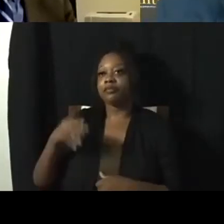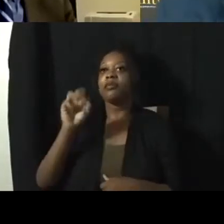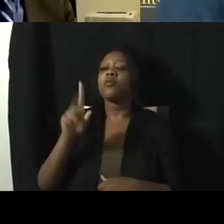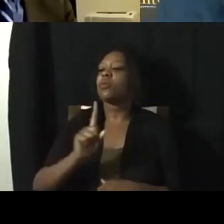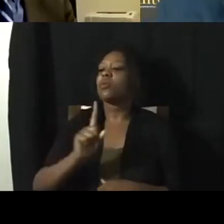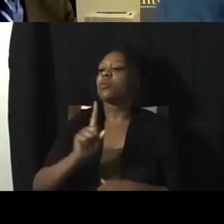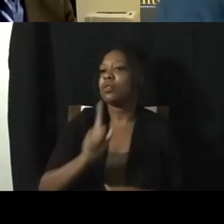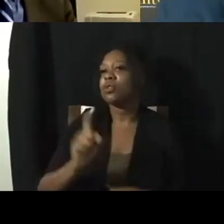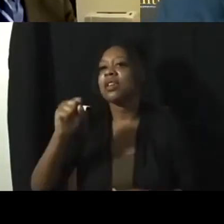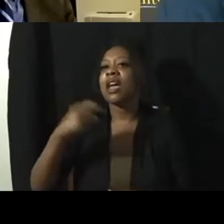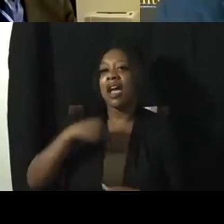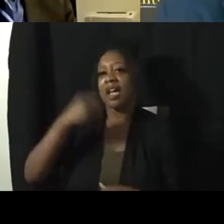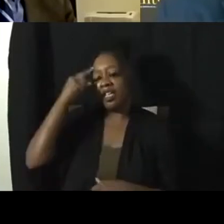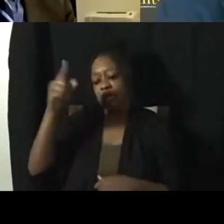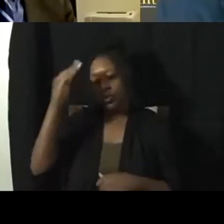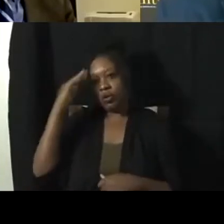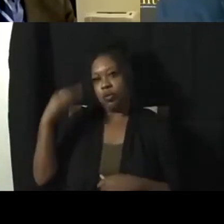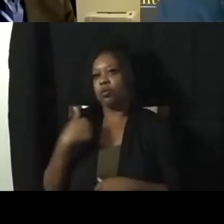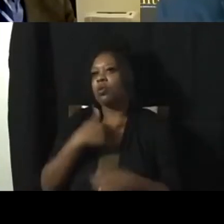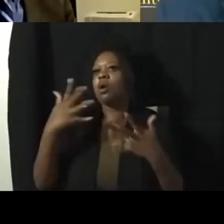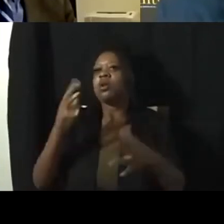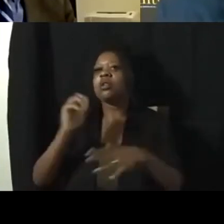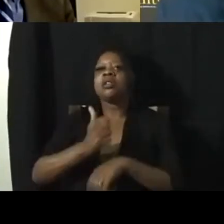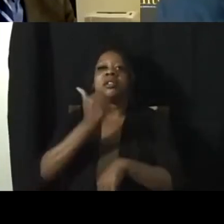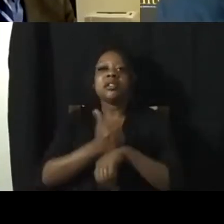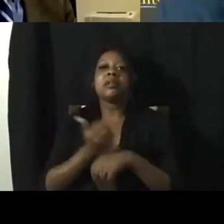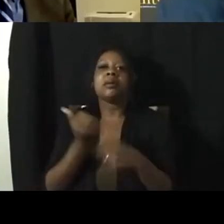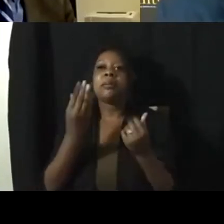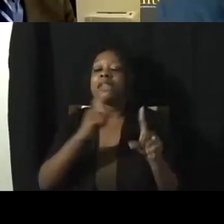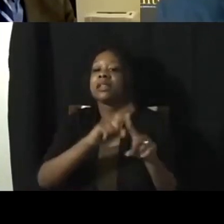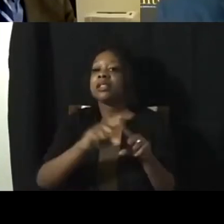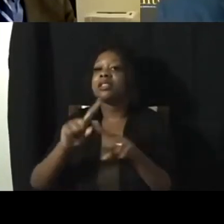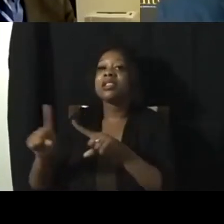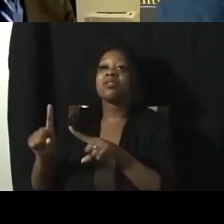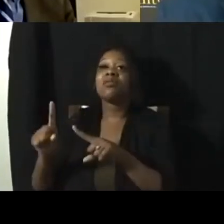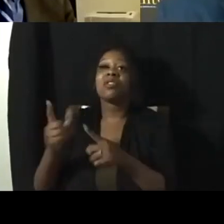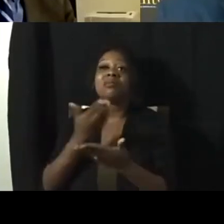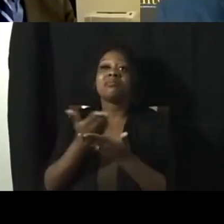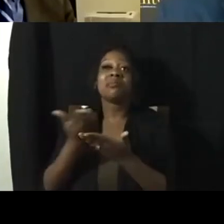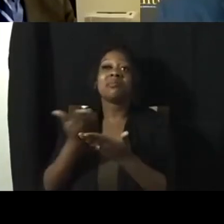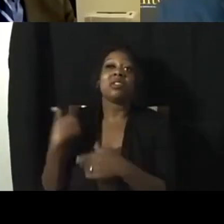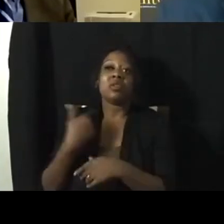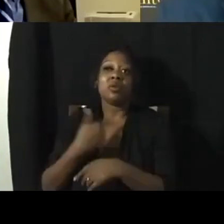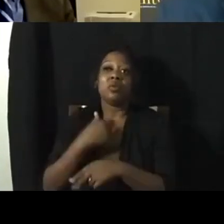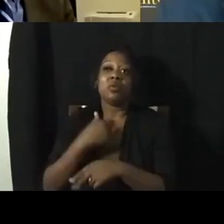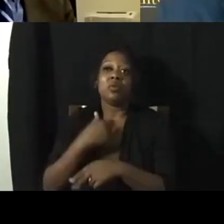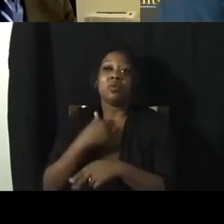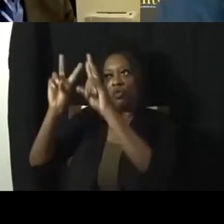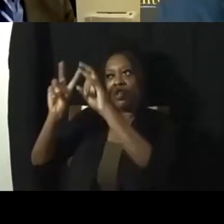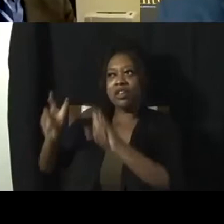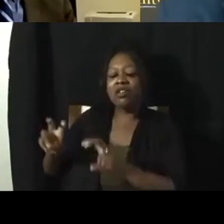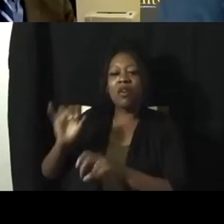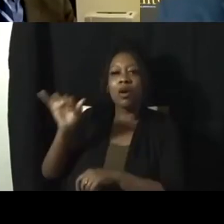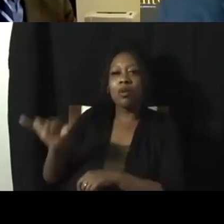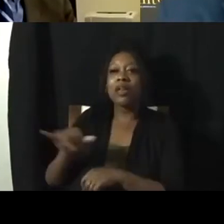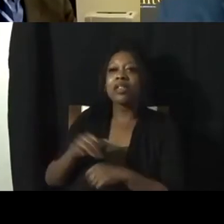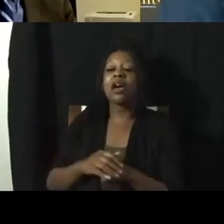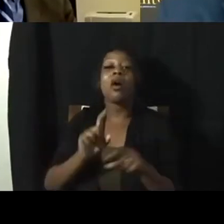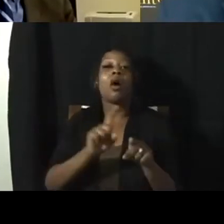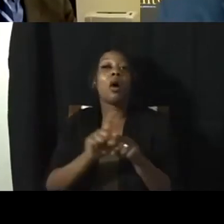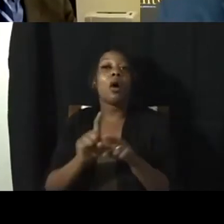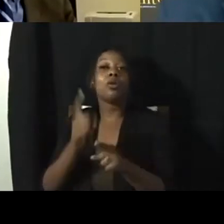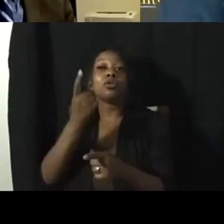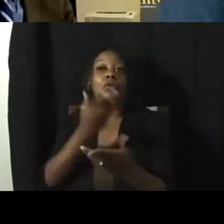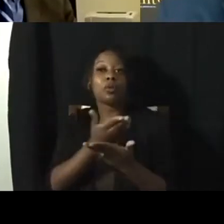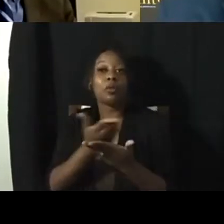we've established some performance measures that we utilize to evaluate that. But also, I think one of the things that